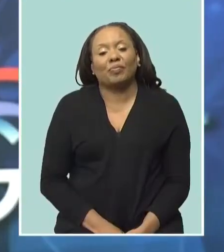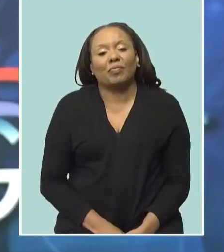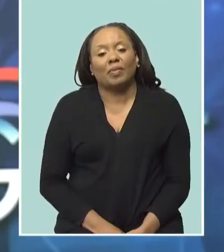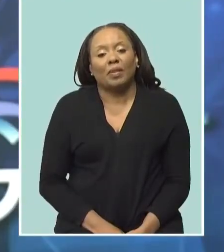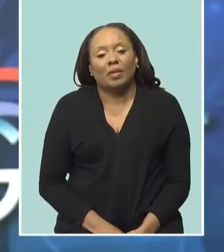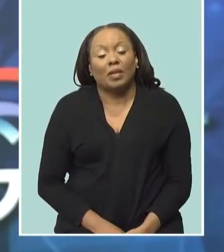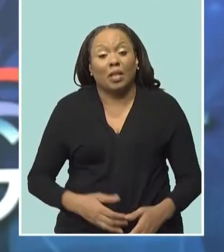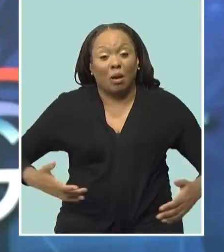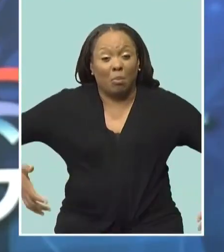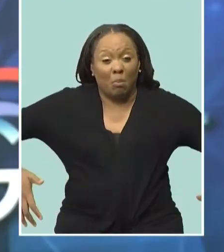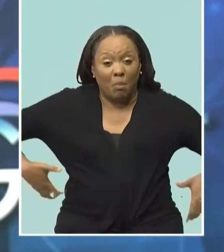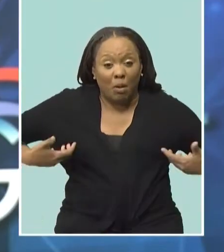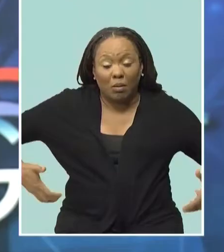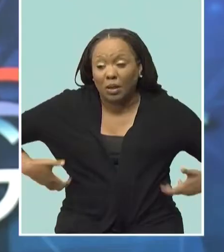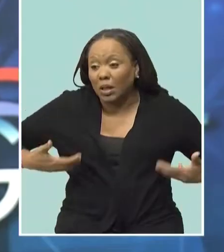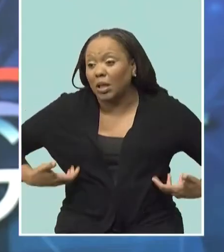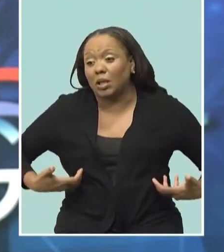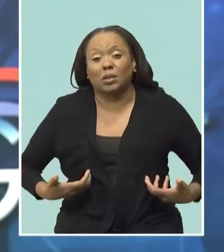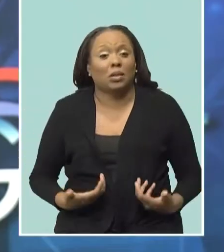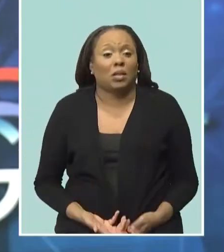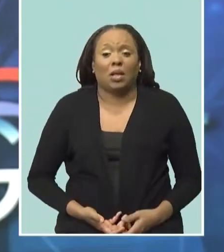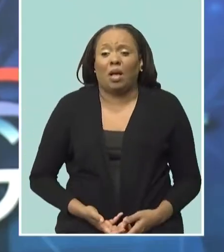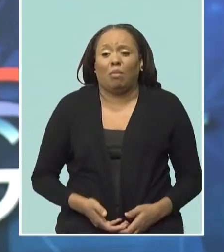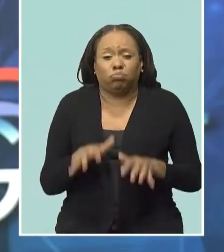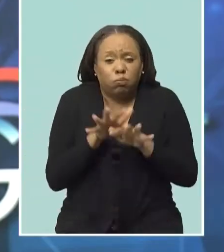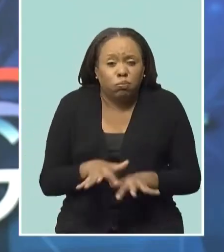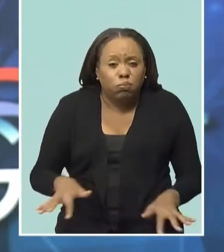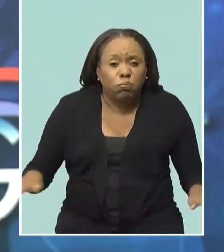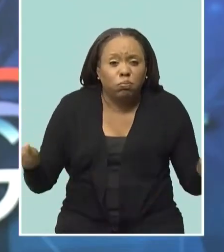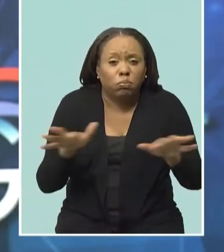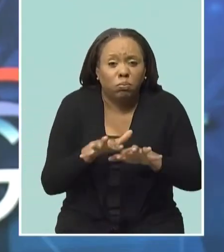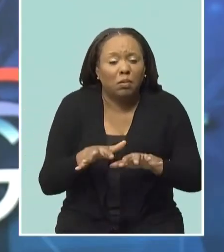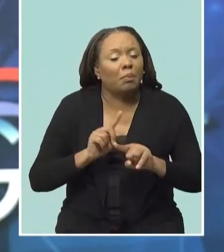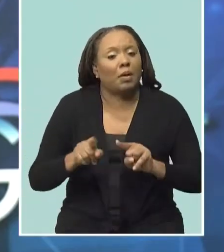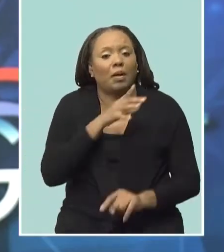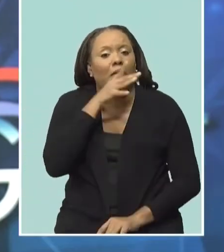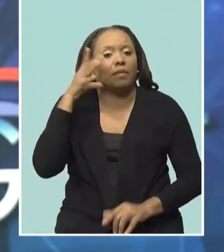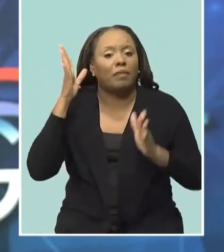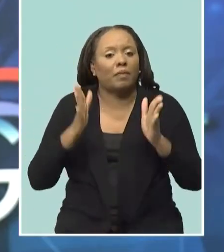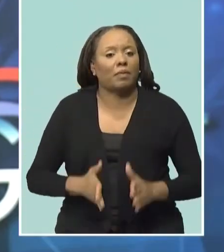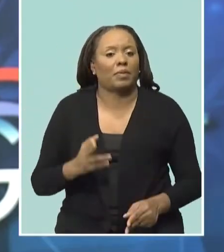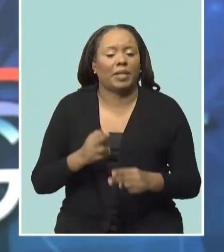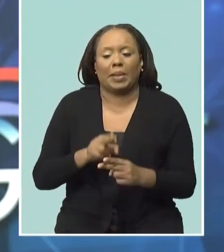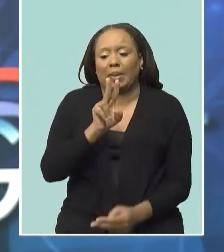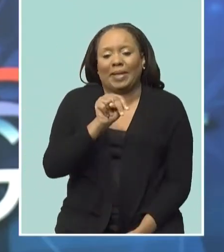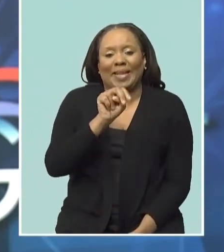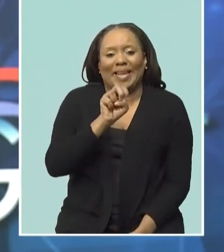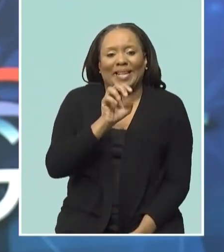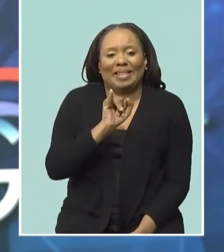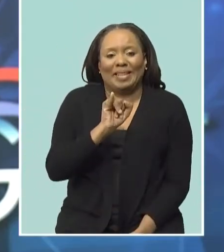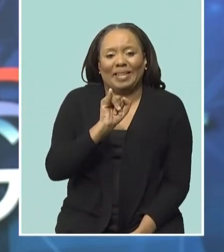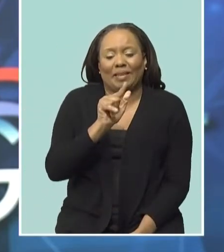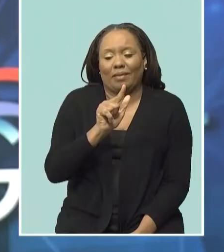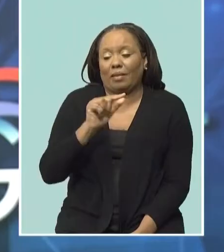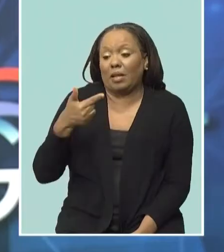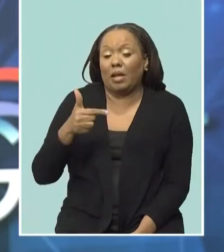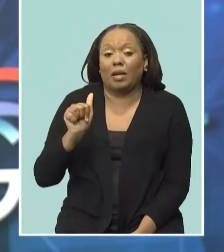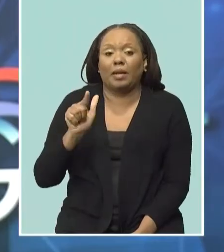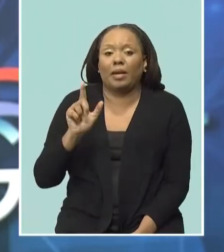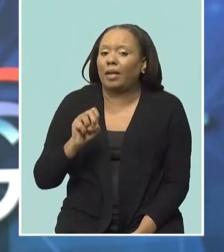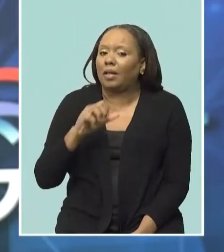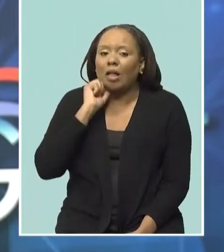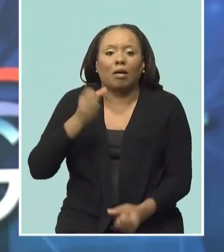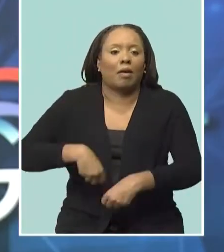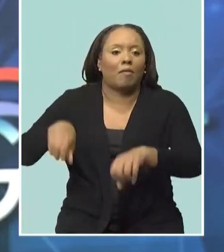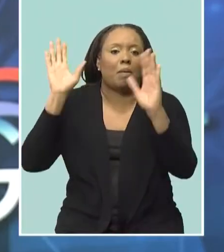Although the monkeys are not letting up for farmer Neil Gale, he is not giving up on his farming projects. CBC popped in on